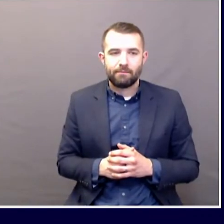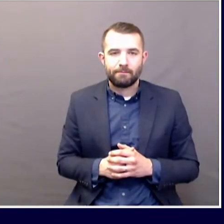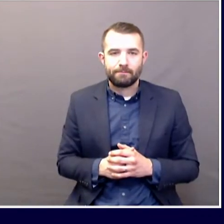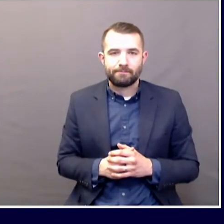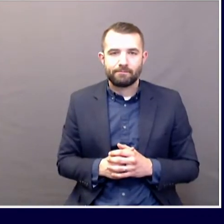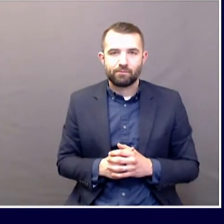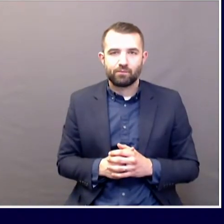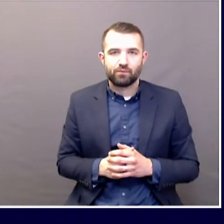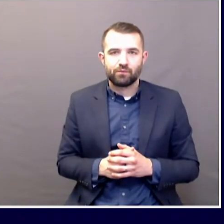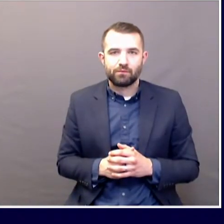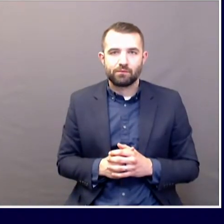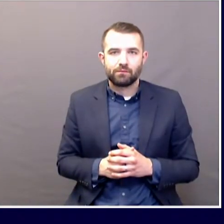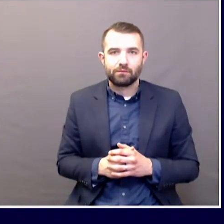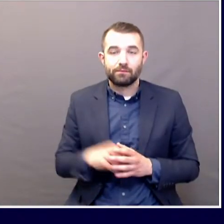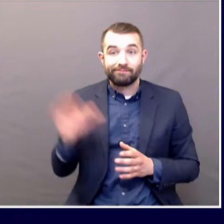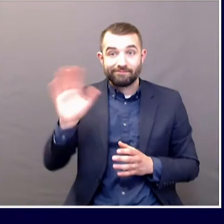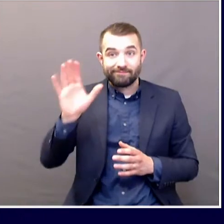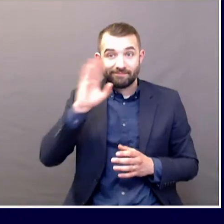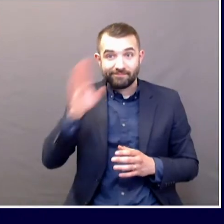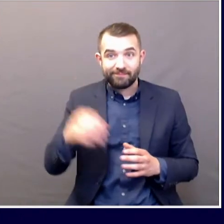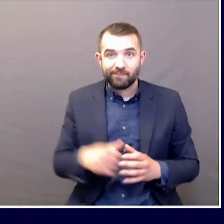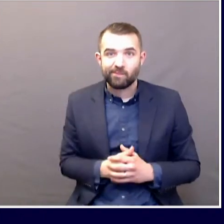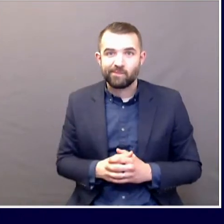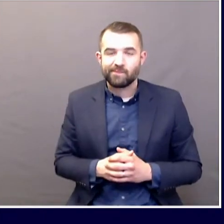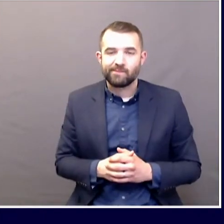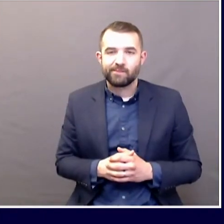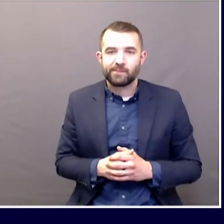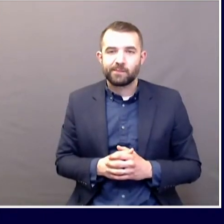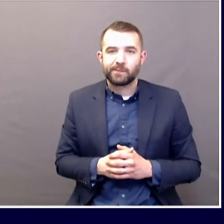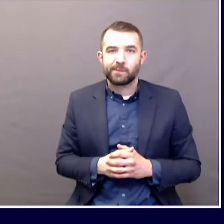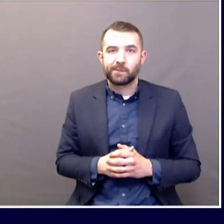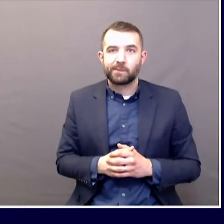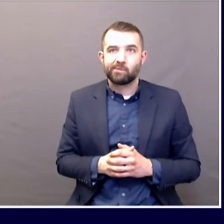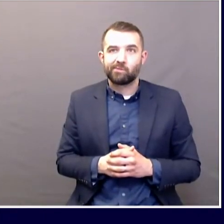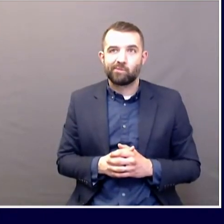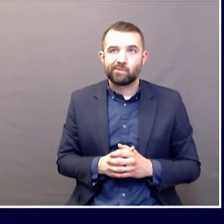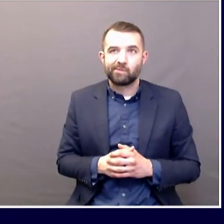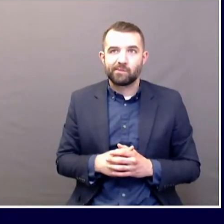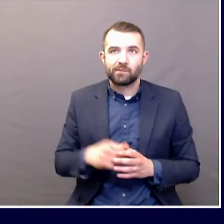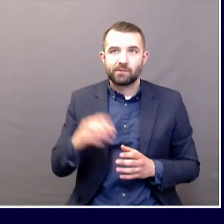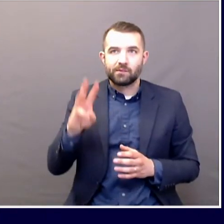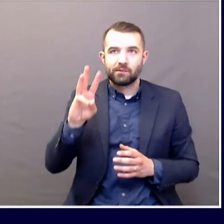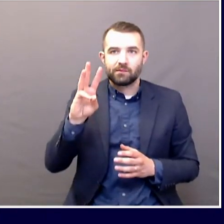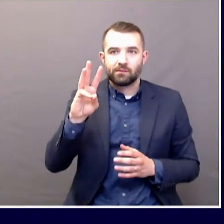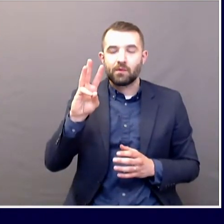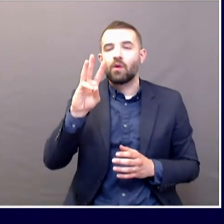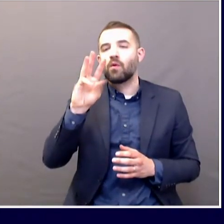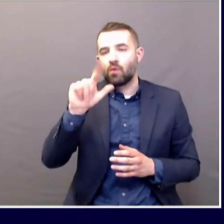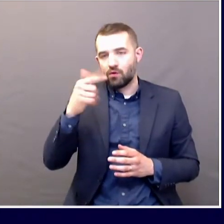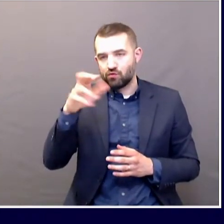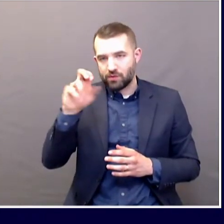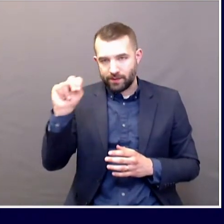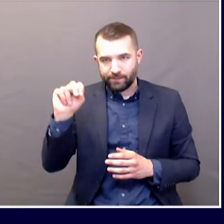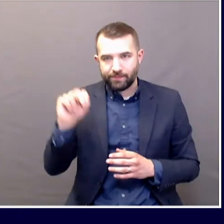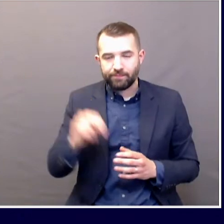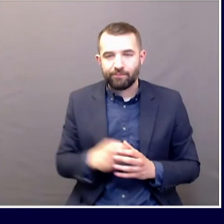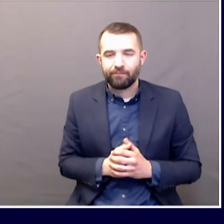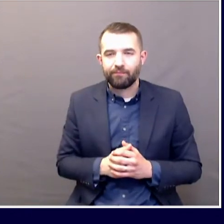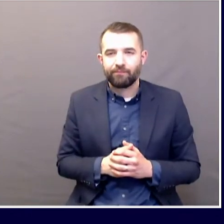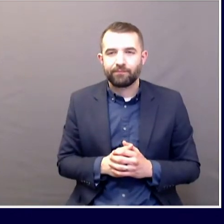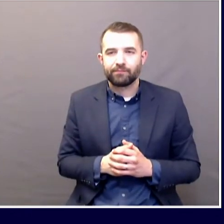I have Walgreens questions for you, Dr. Shah. The first is, how is the rollout there going today, from